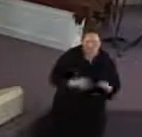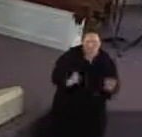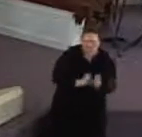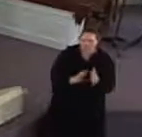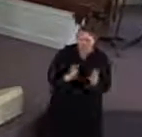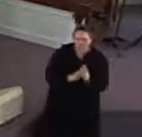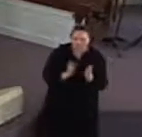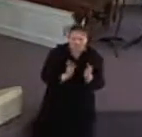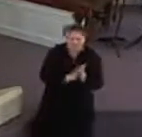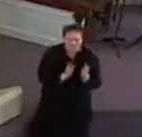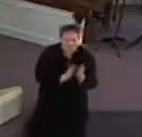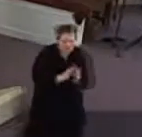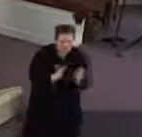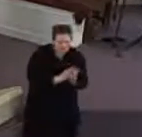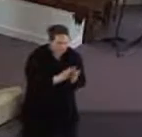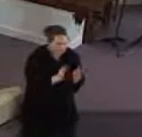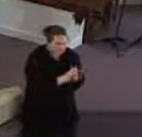Woo!